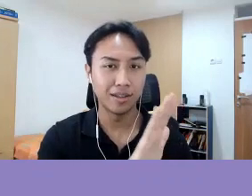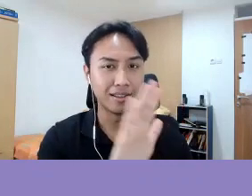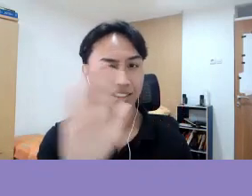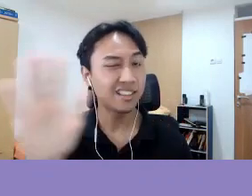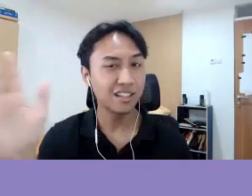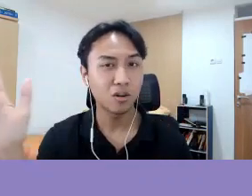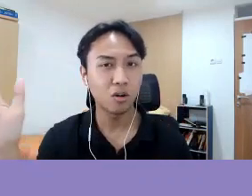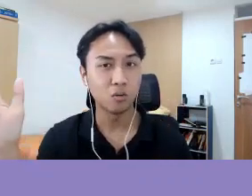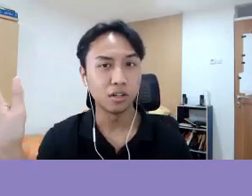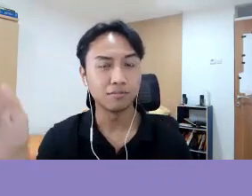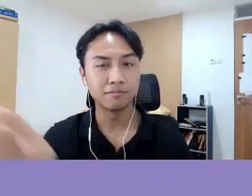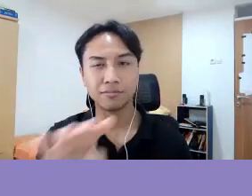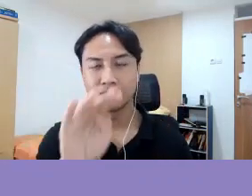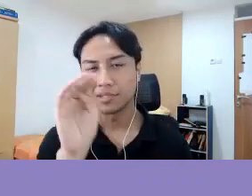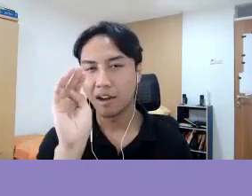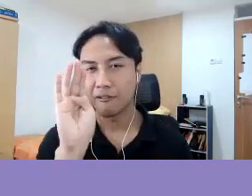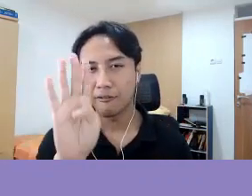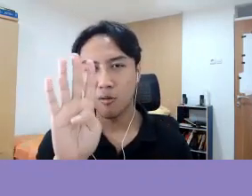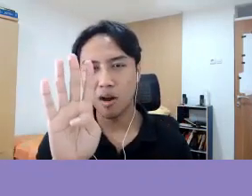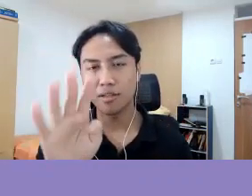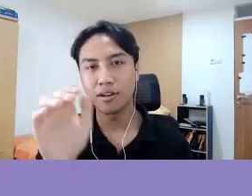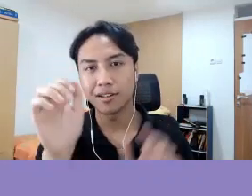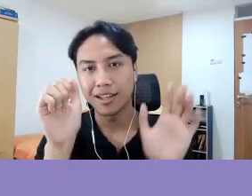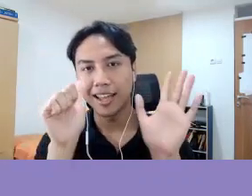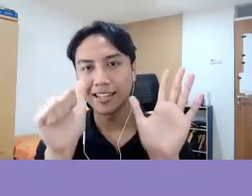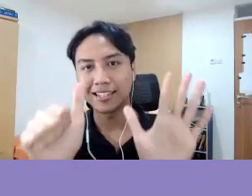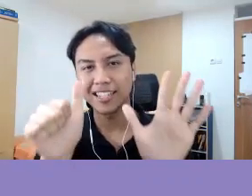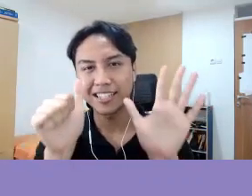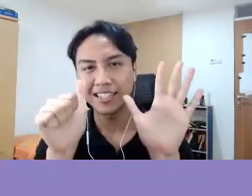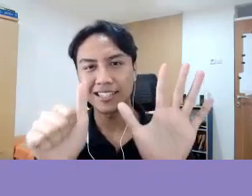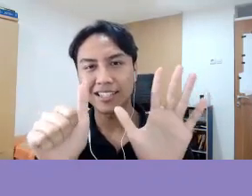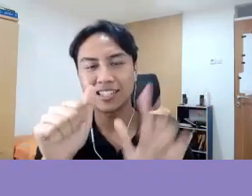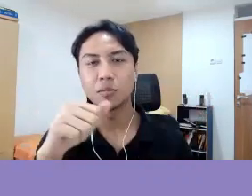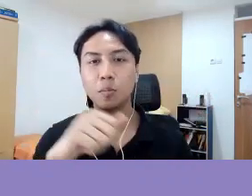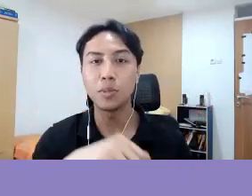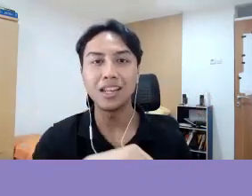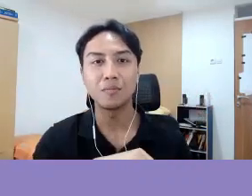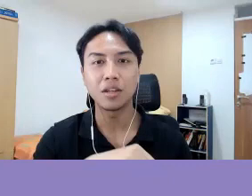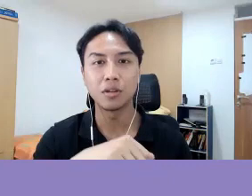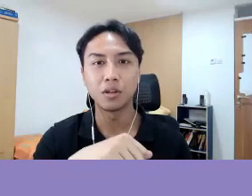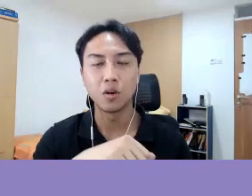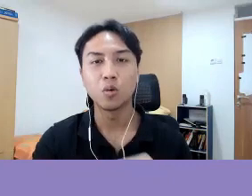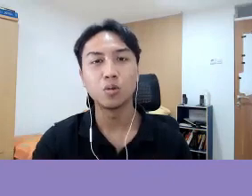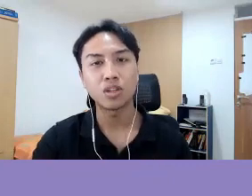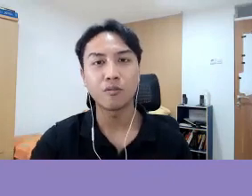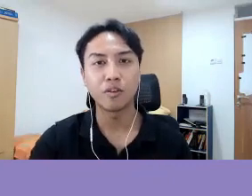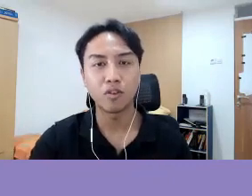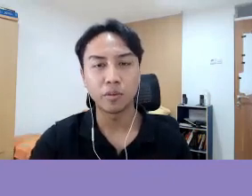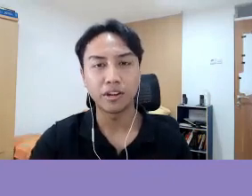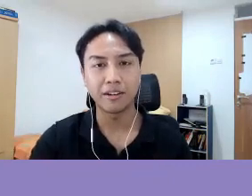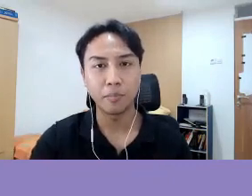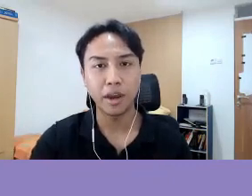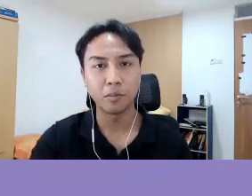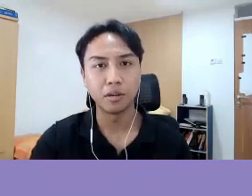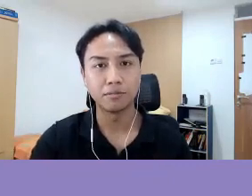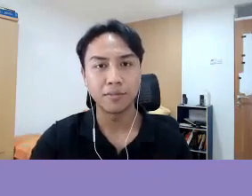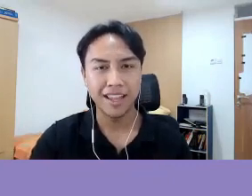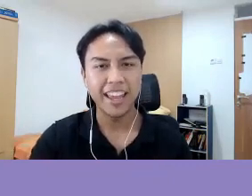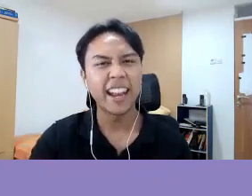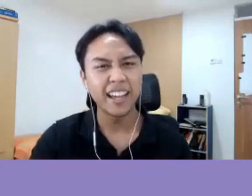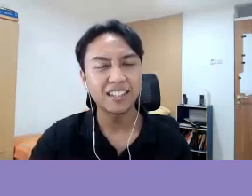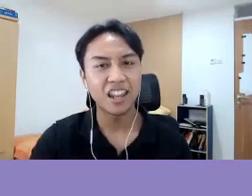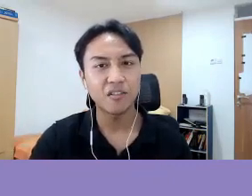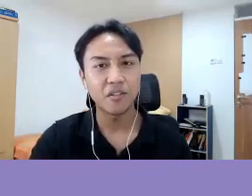So in this whole world, there are 466 million people who suffer from hearing